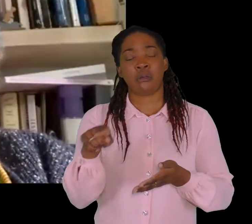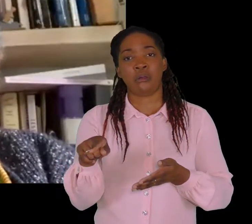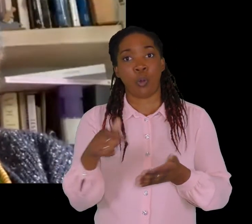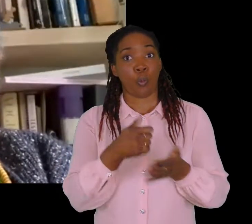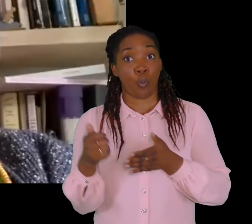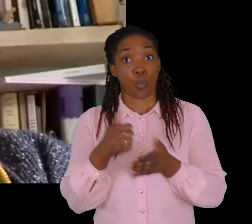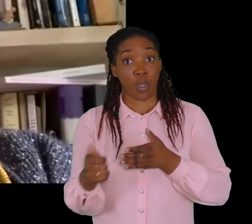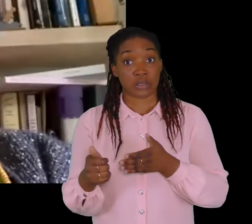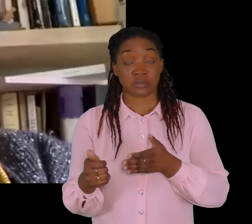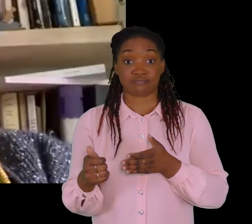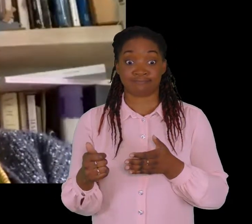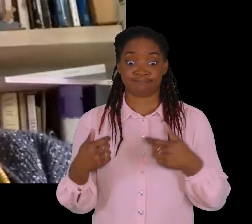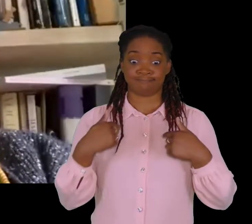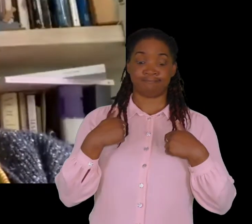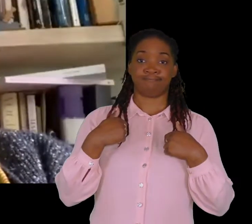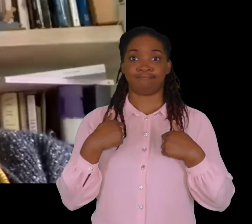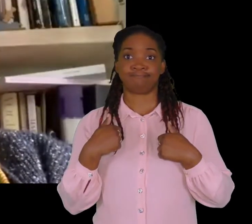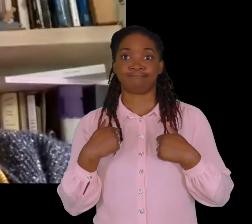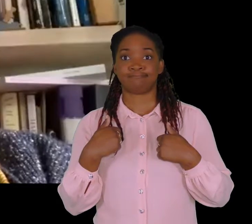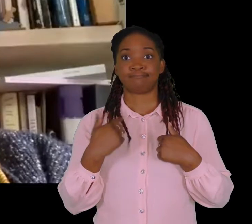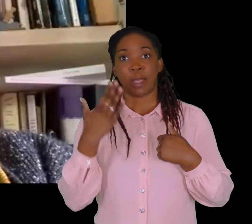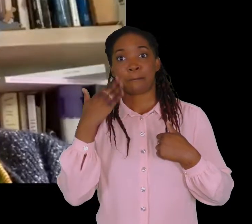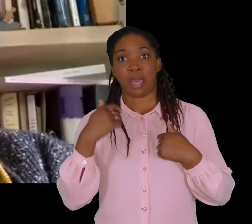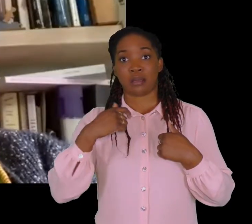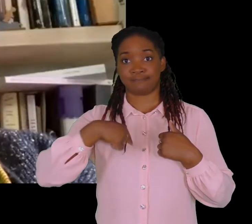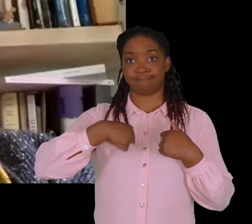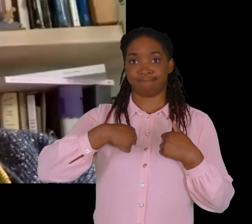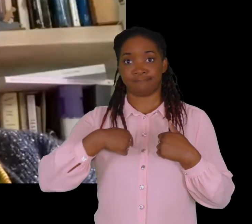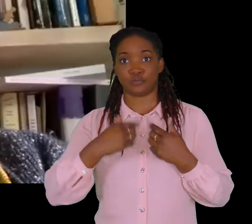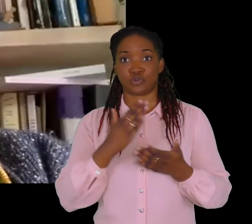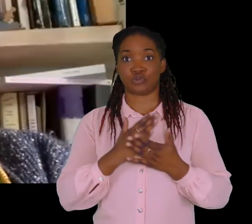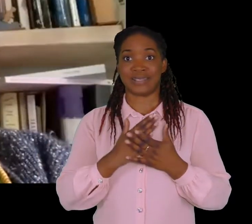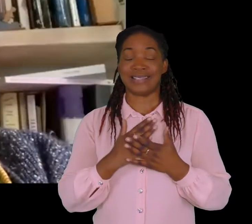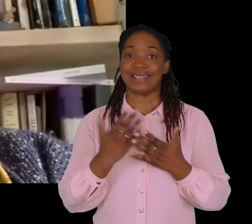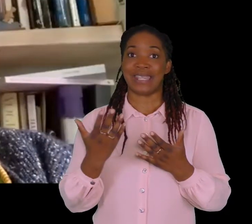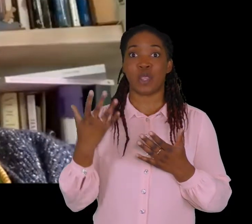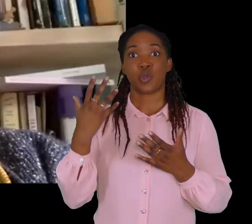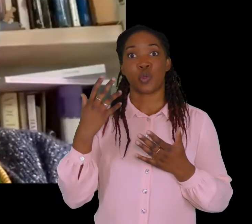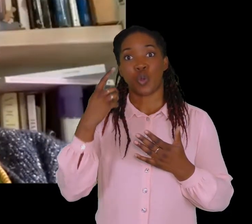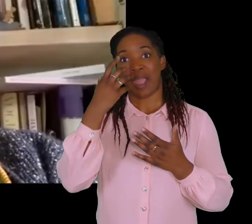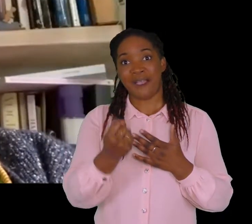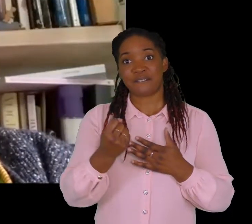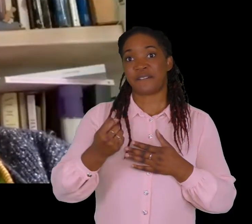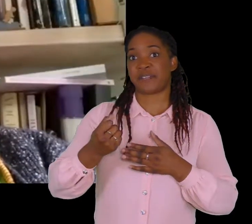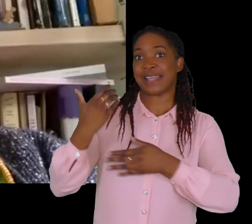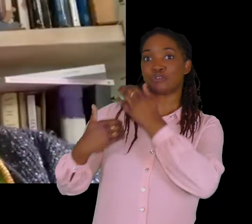you always, especially as a person of color, you always had the shadow of the Harlem